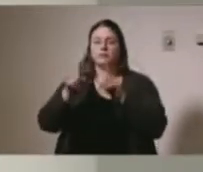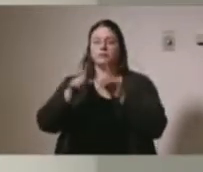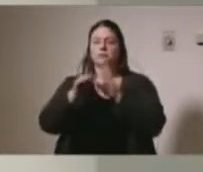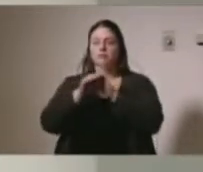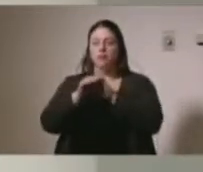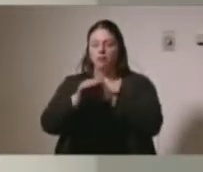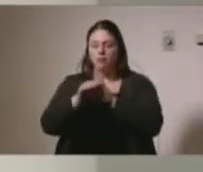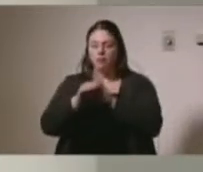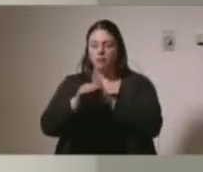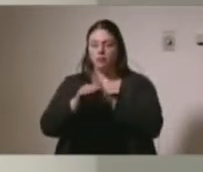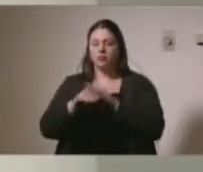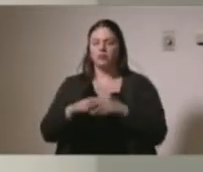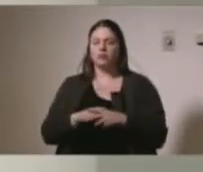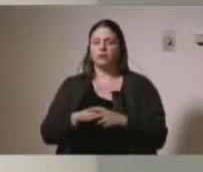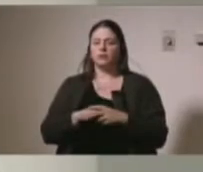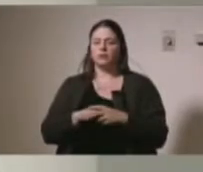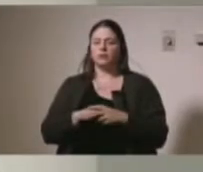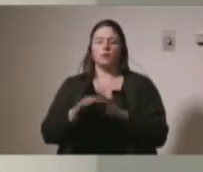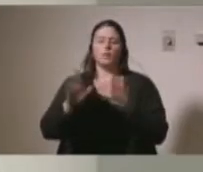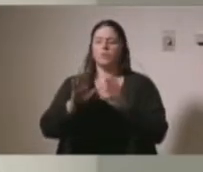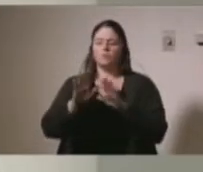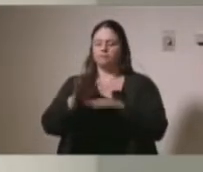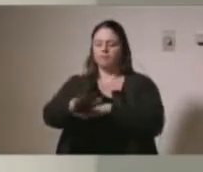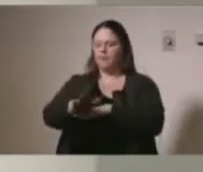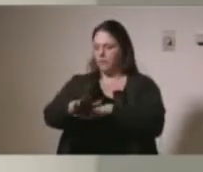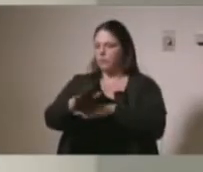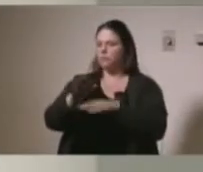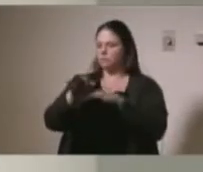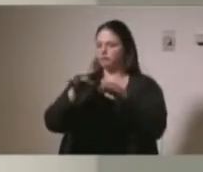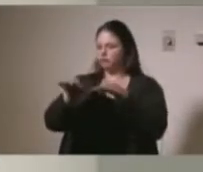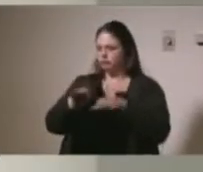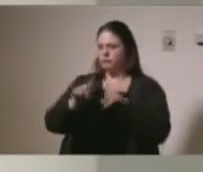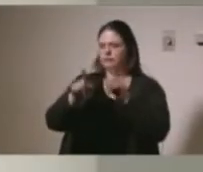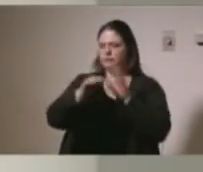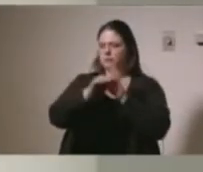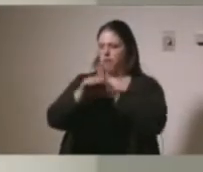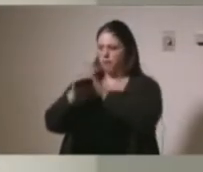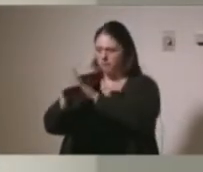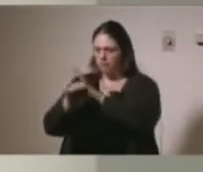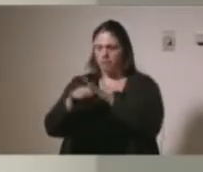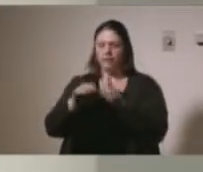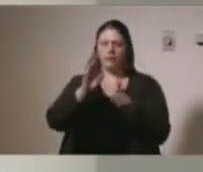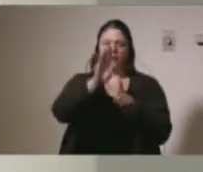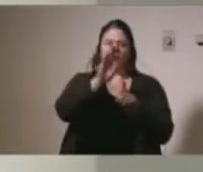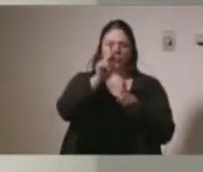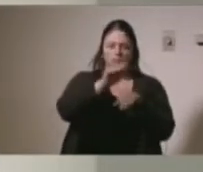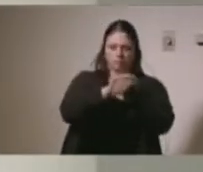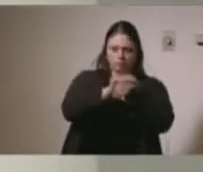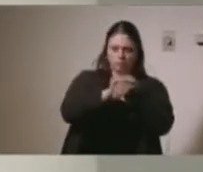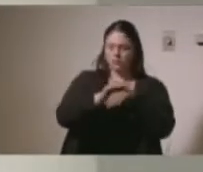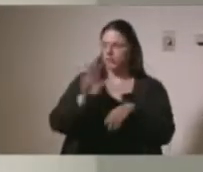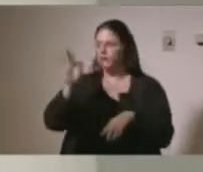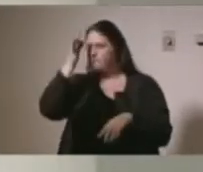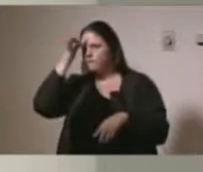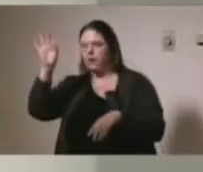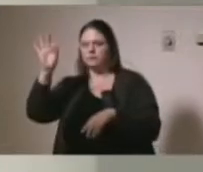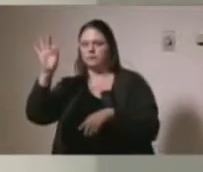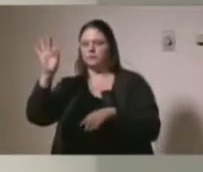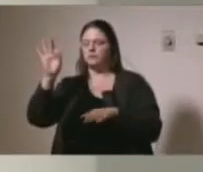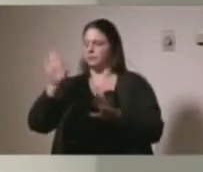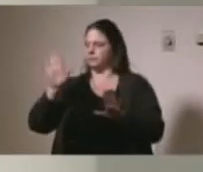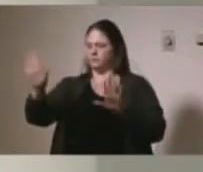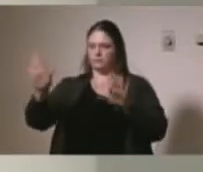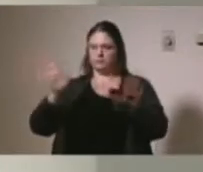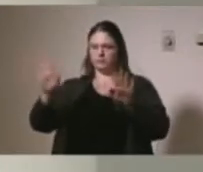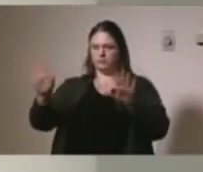the model from Great Britain and France, and we saw that postal banking services had a different history there